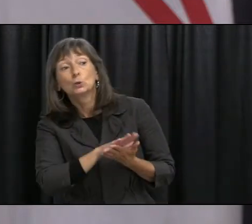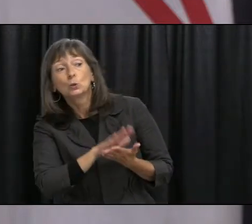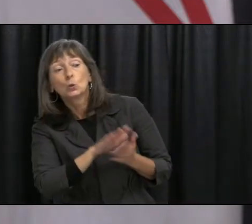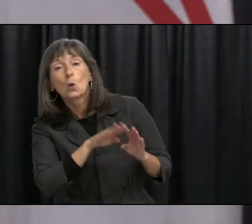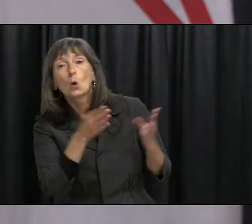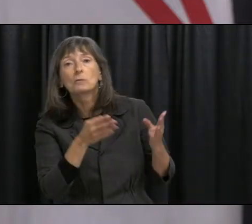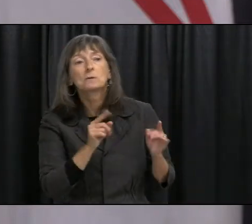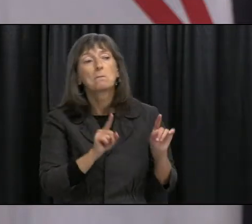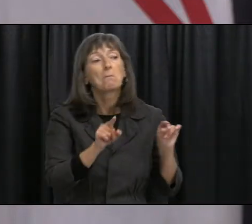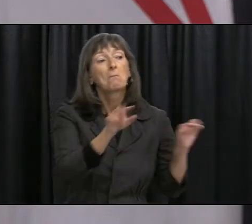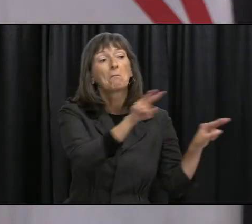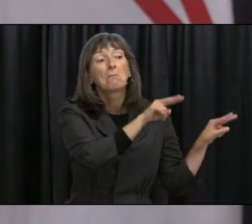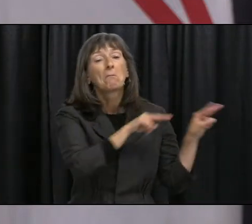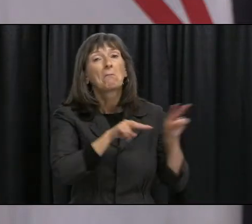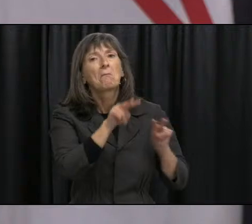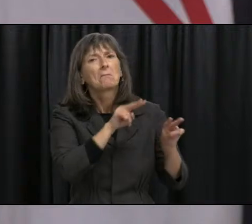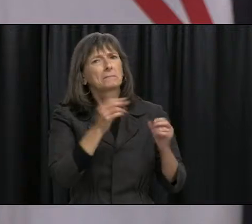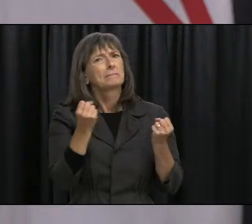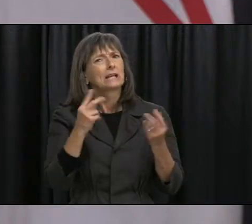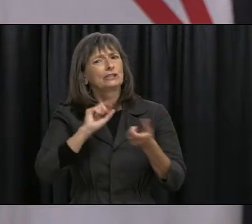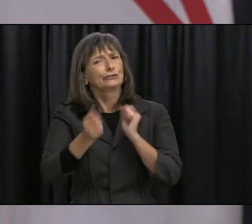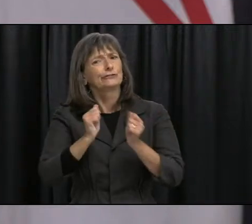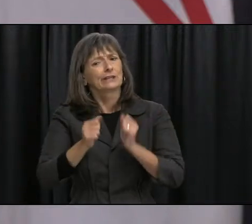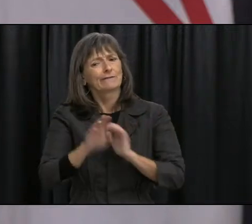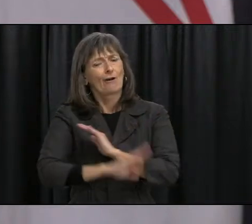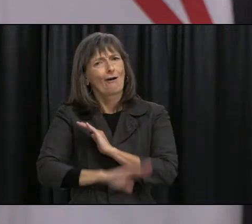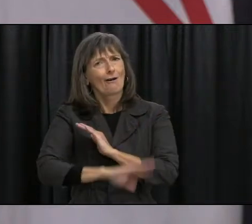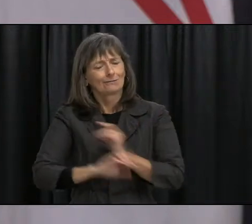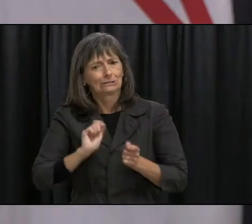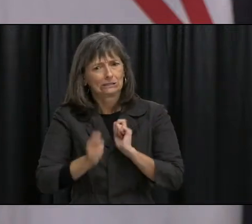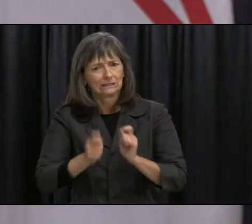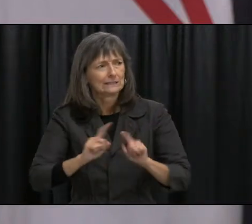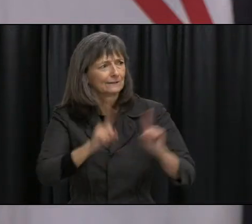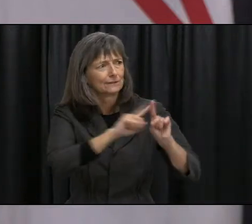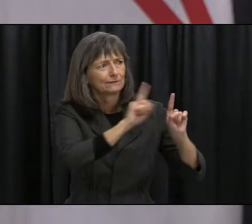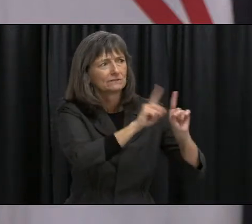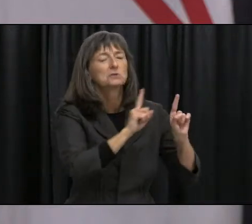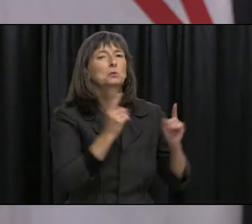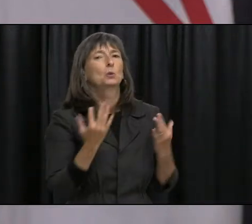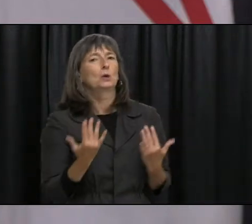and there's a lot of changes happening right now across the country. So,